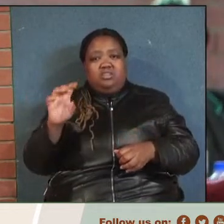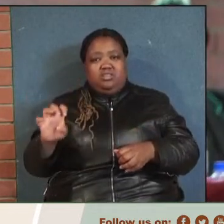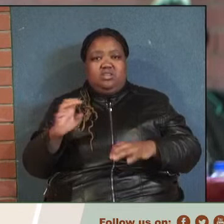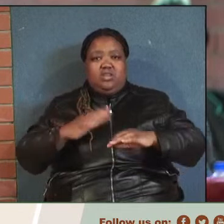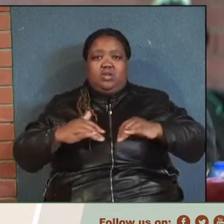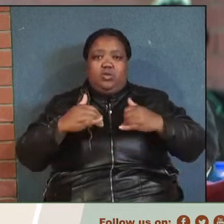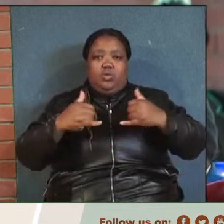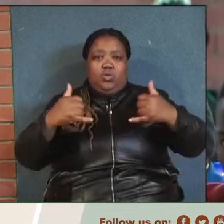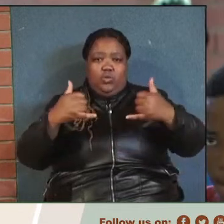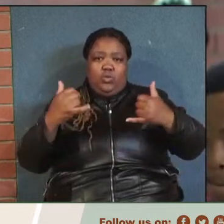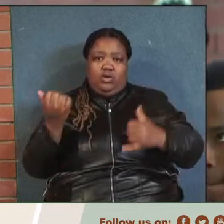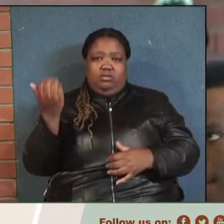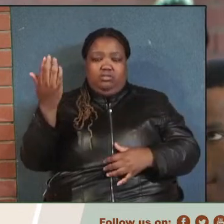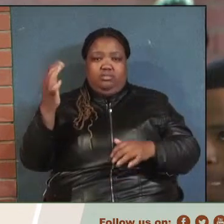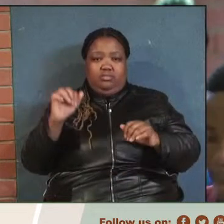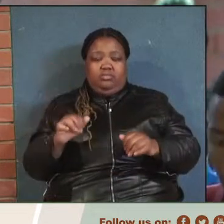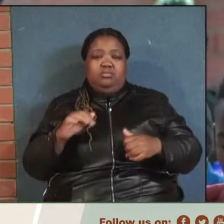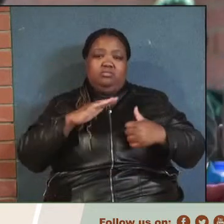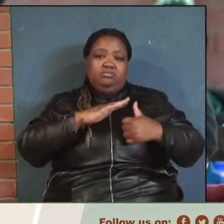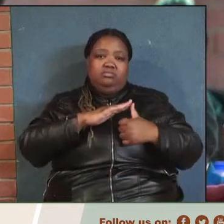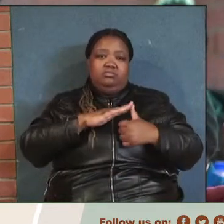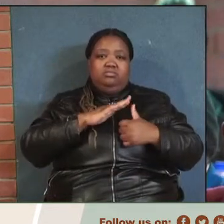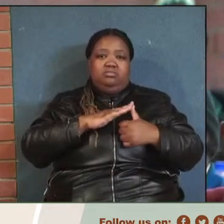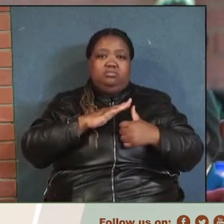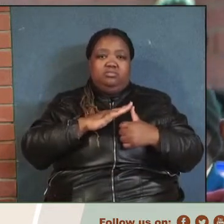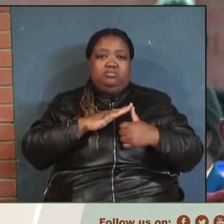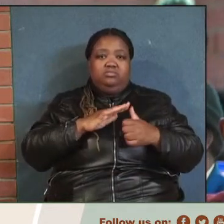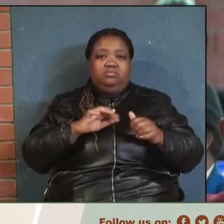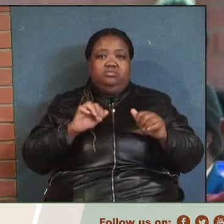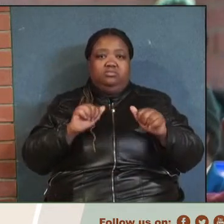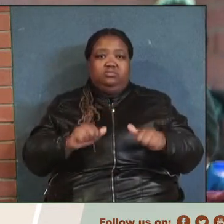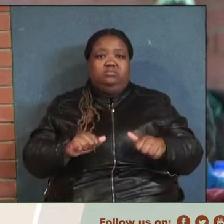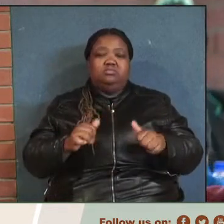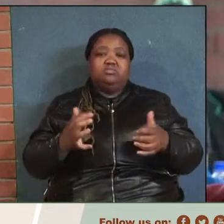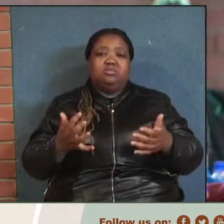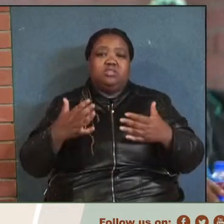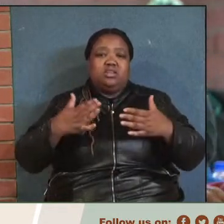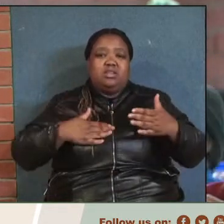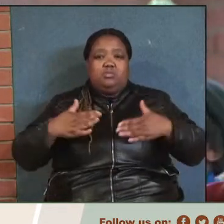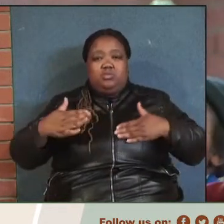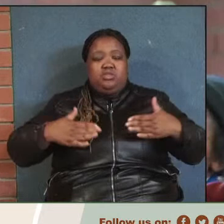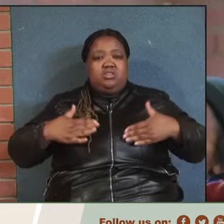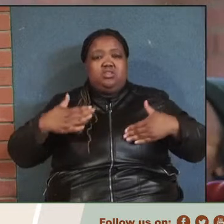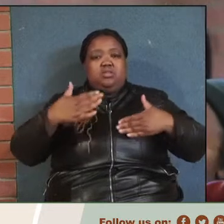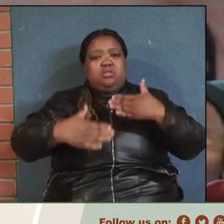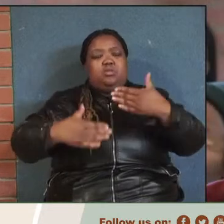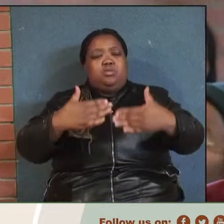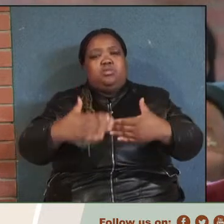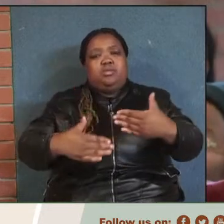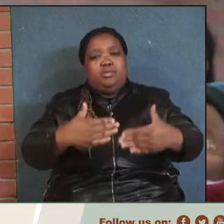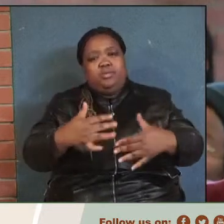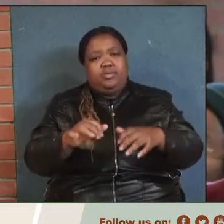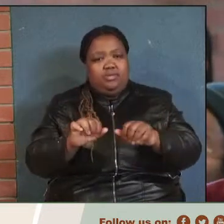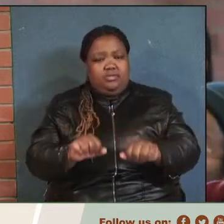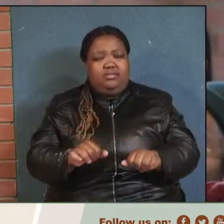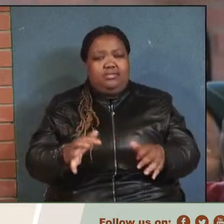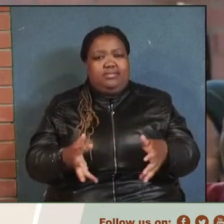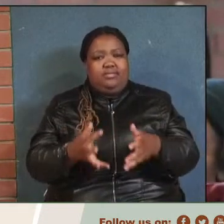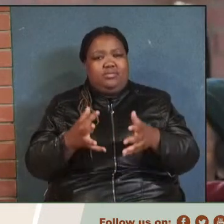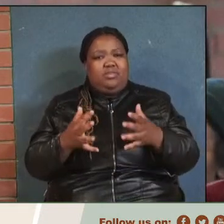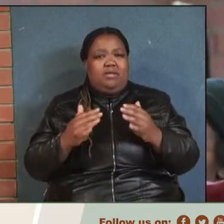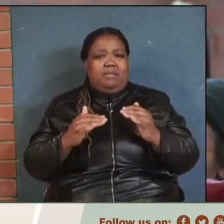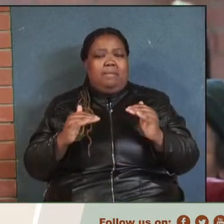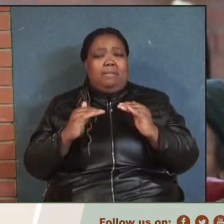application. Firstly, you had my fellow Honourable Maitufi mentioning the admission process that is ineffective, right, because of unfair planning,